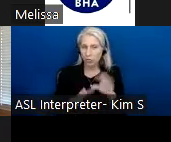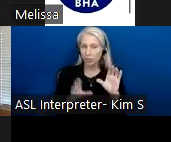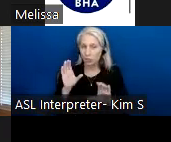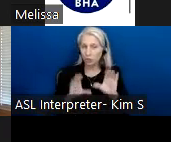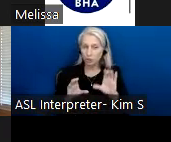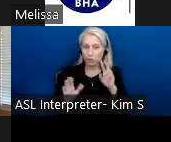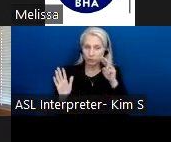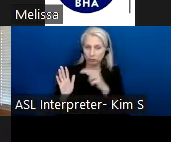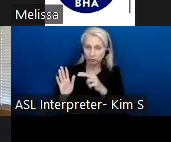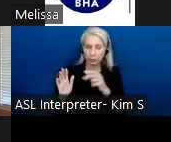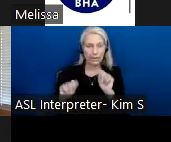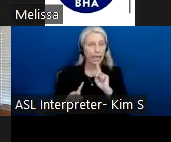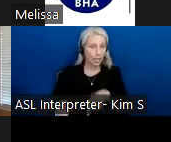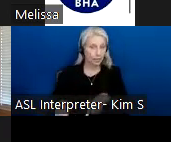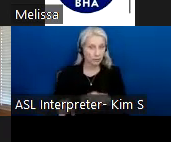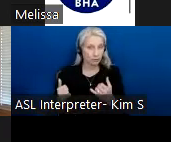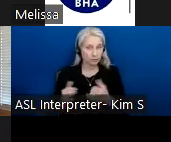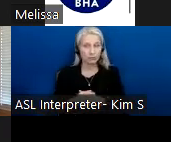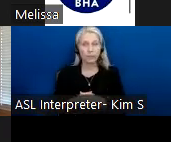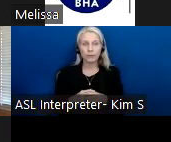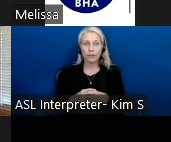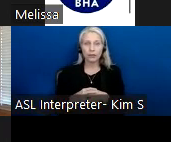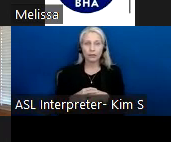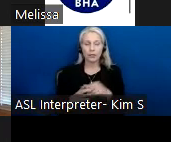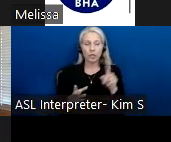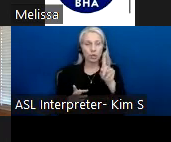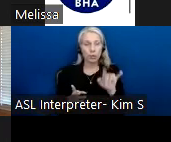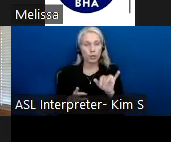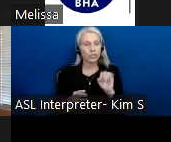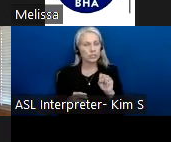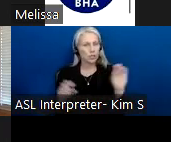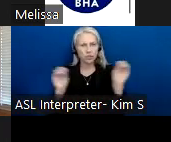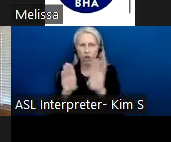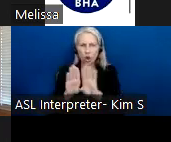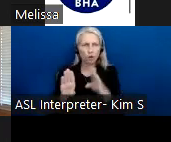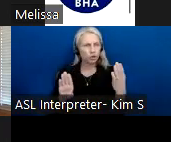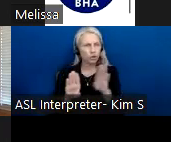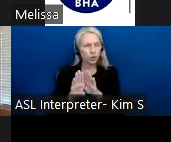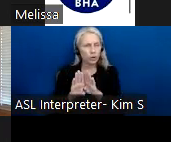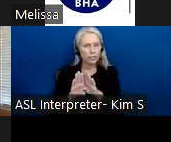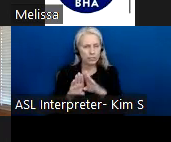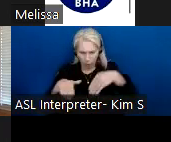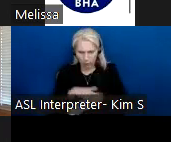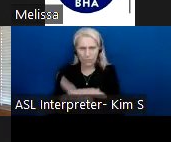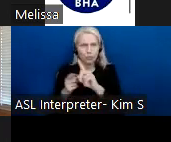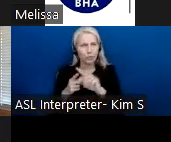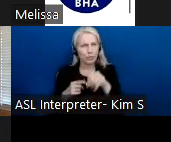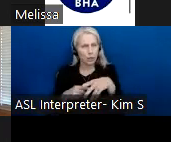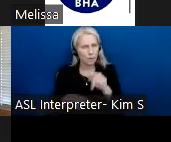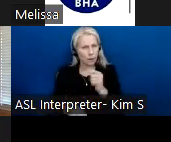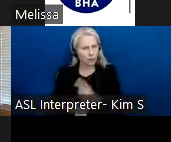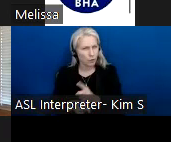that I think we could answer immediately. And that is, the question is, there's no doors going into the apartments. Is that